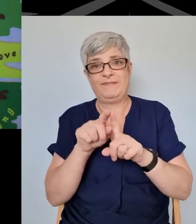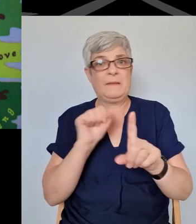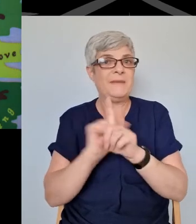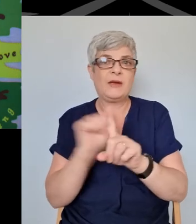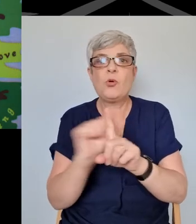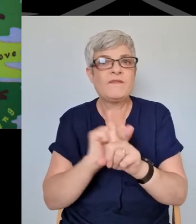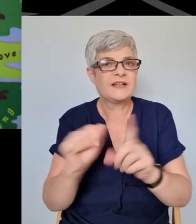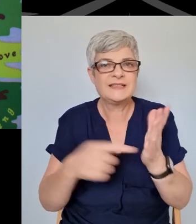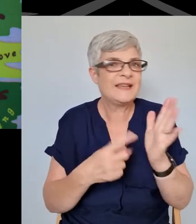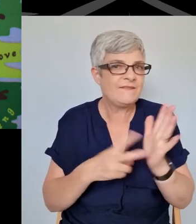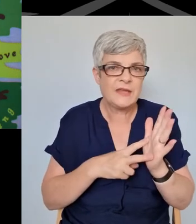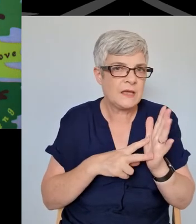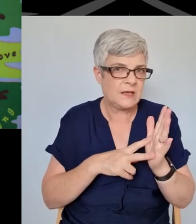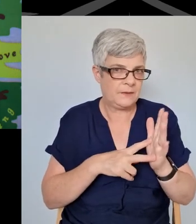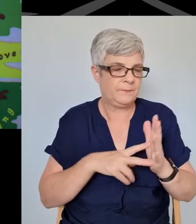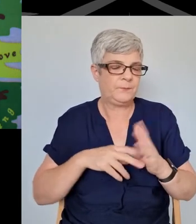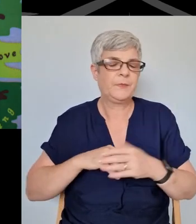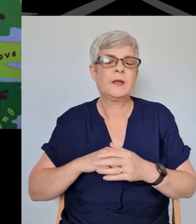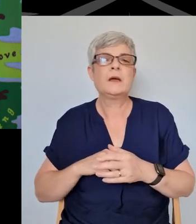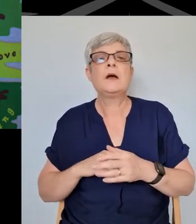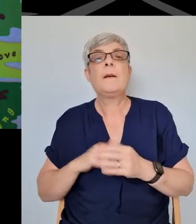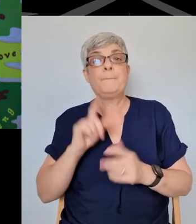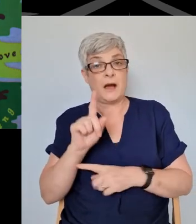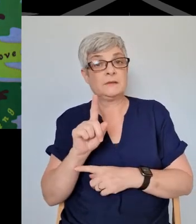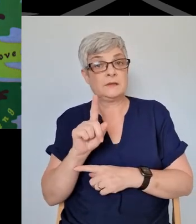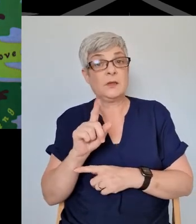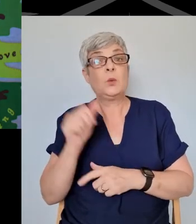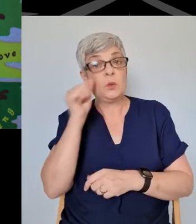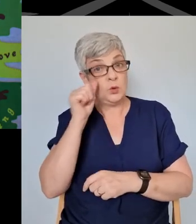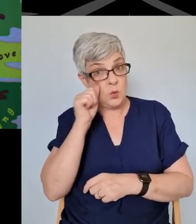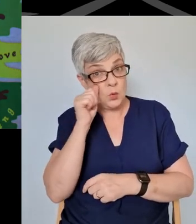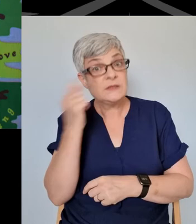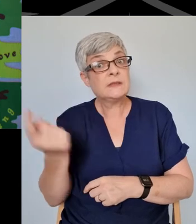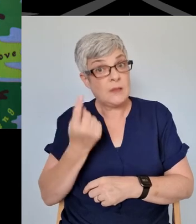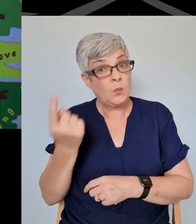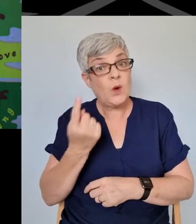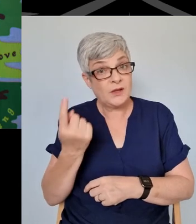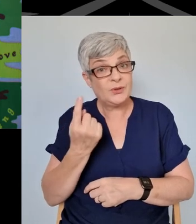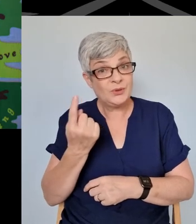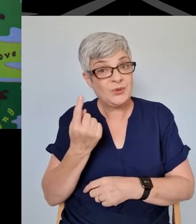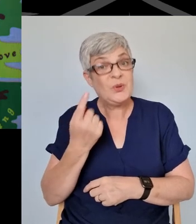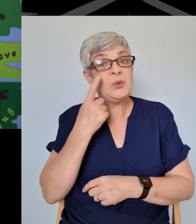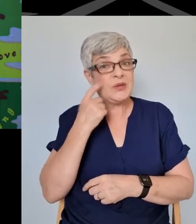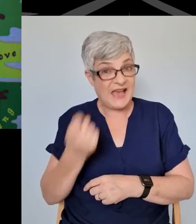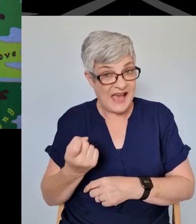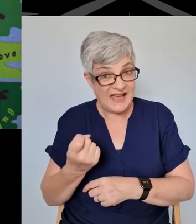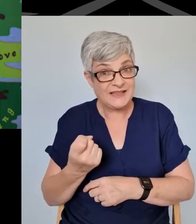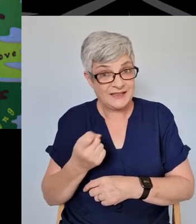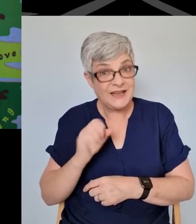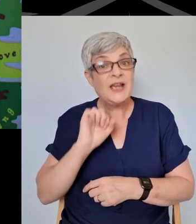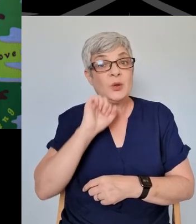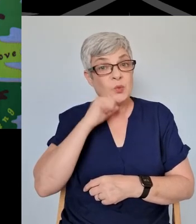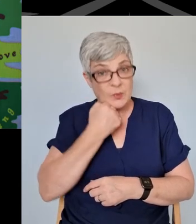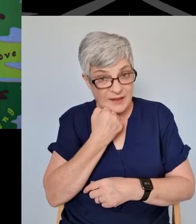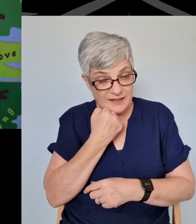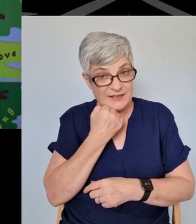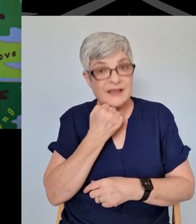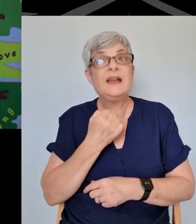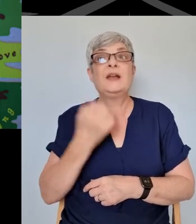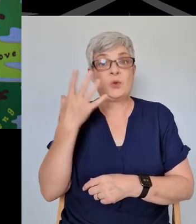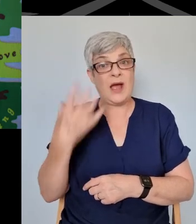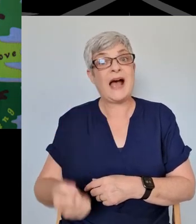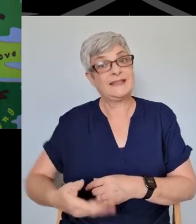programs. But we do know someone who can and who does and who